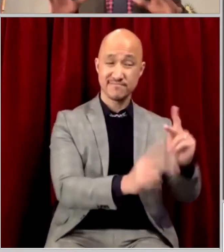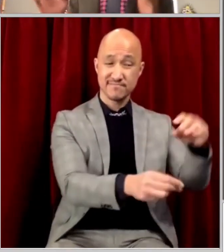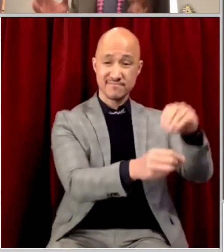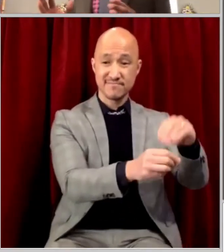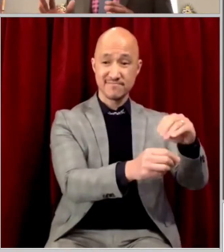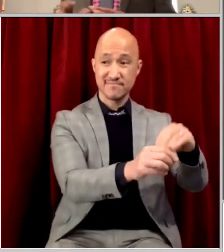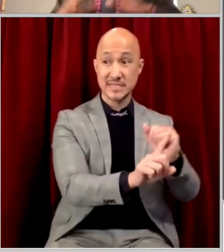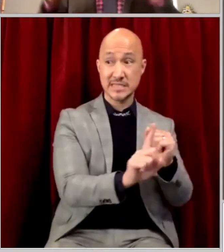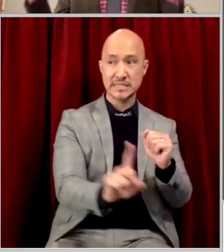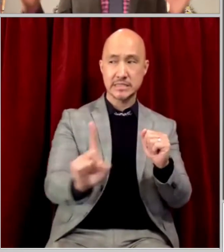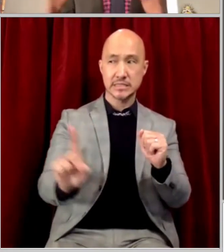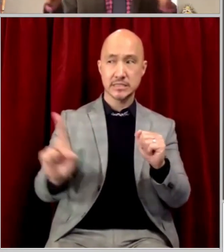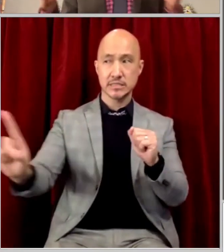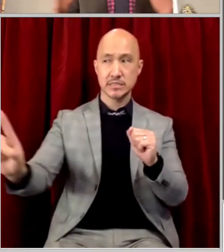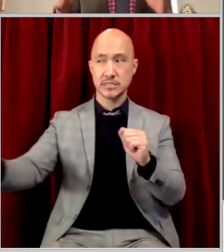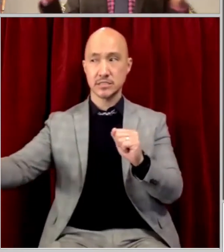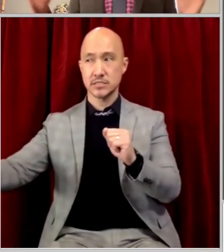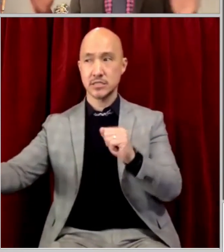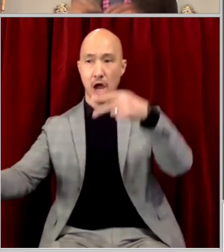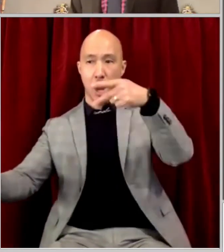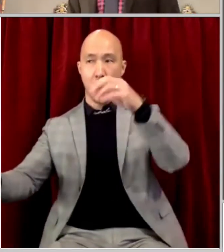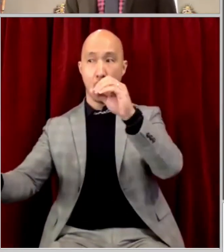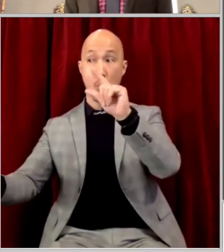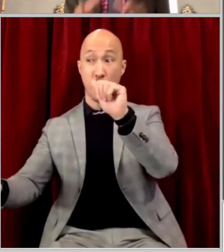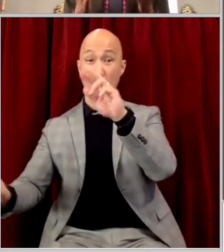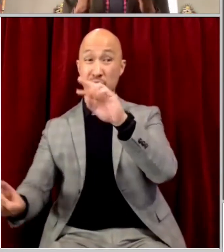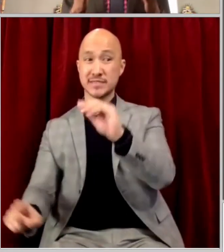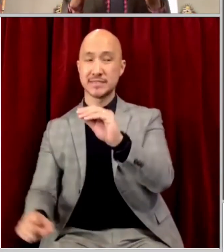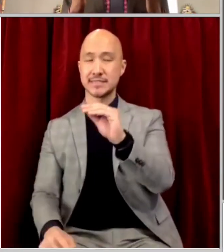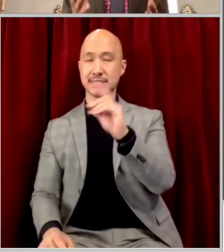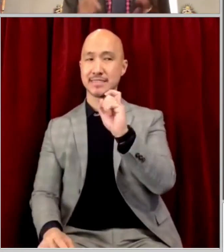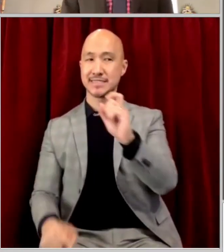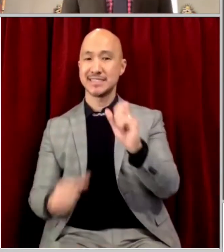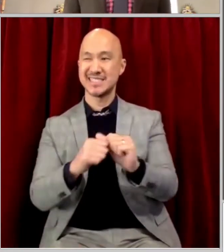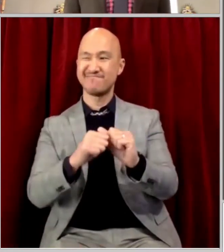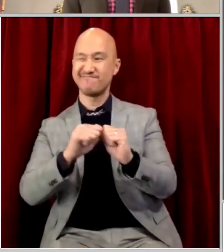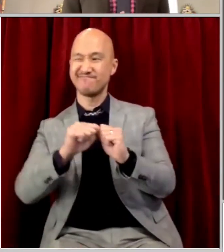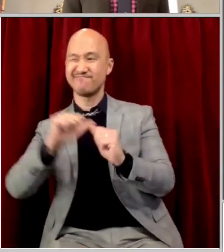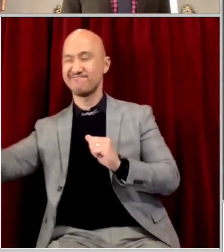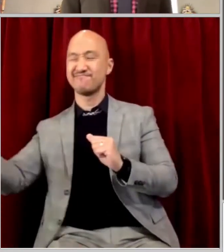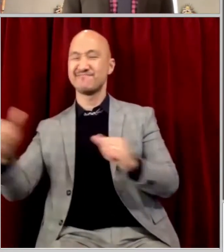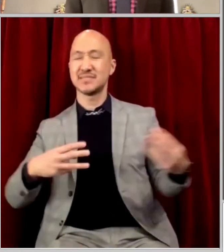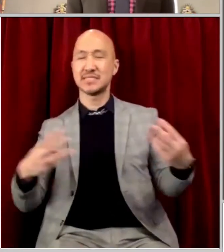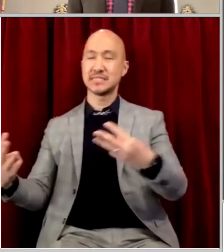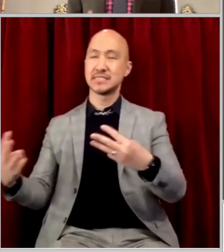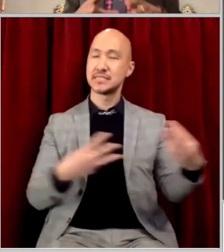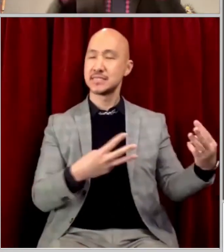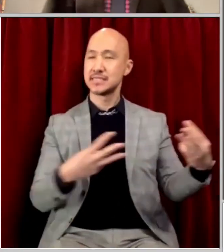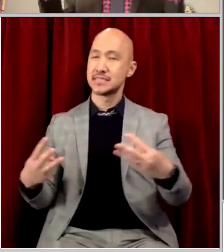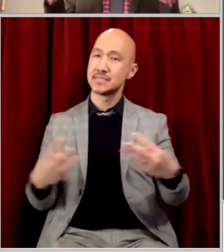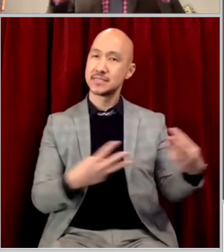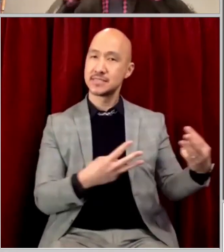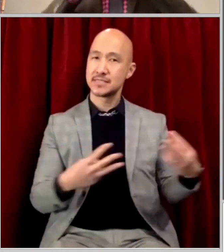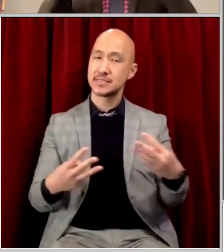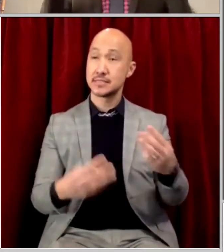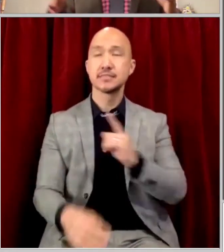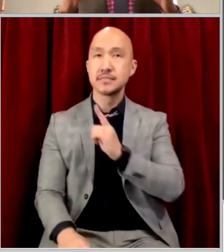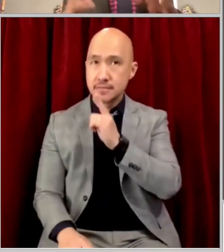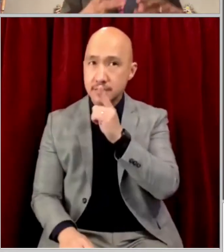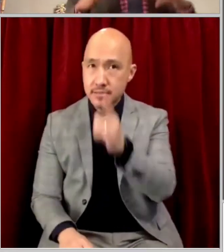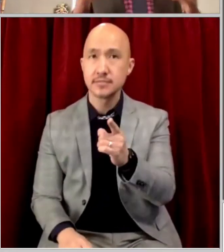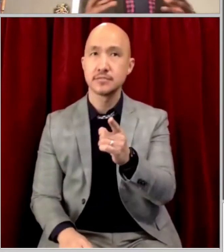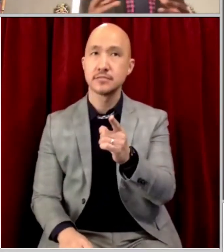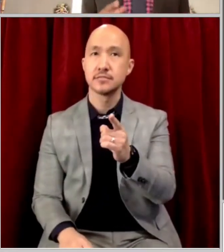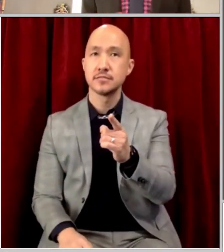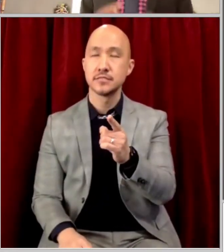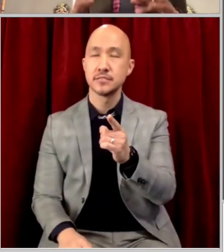very real for you, because I know we hear and we see, but it's a real thing that's happening. And so God, we want God to